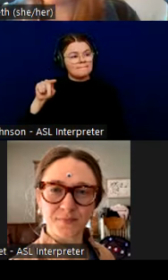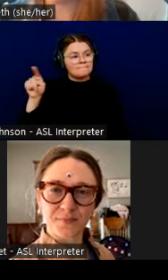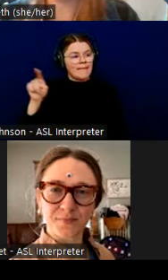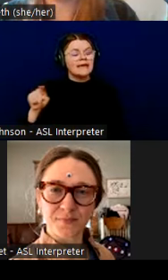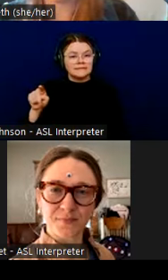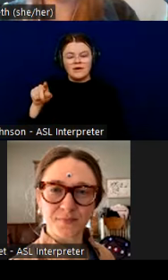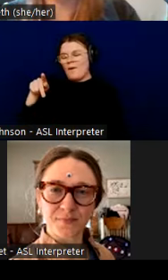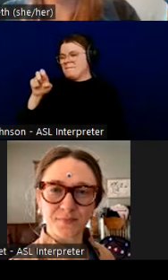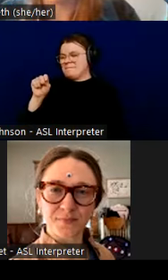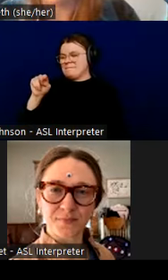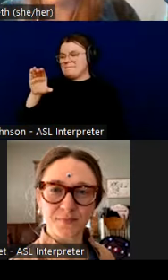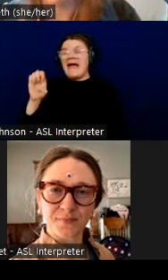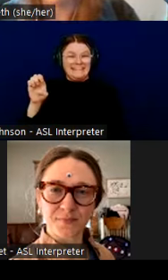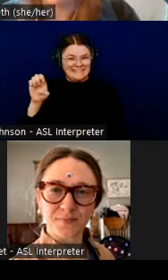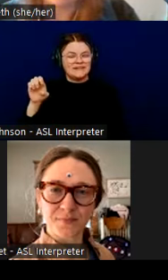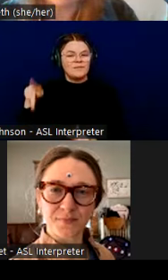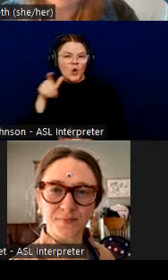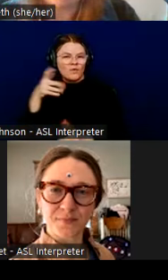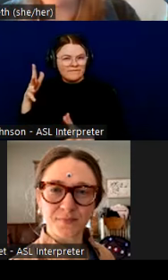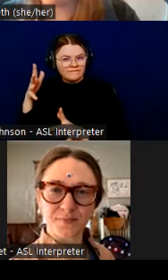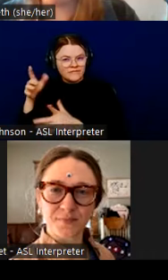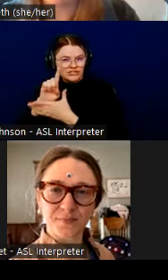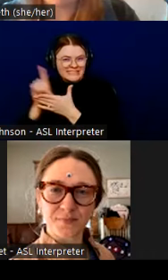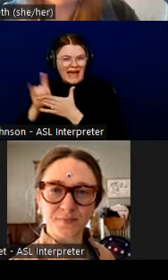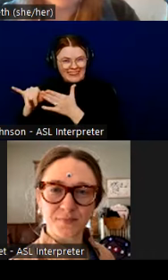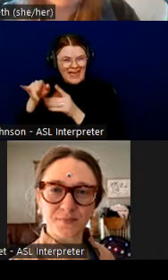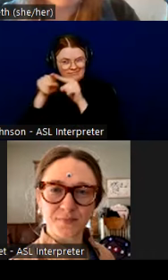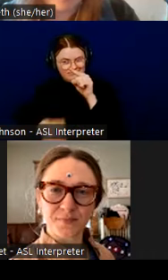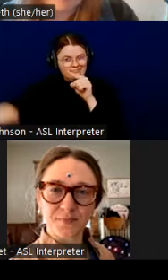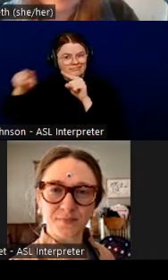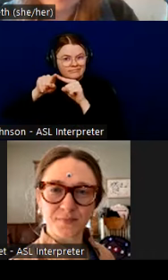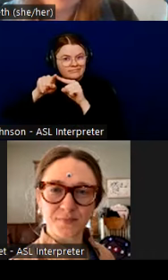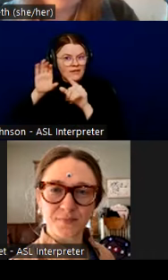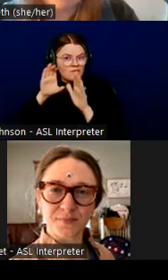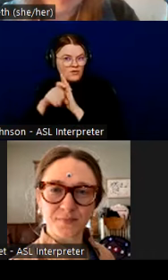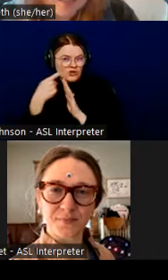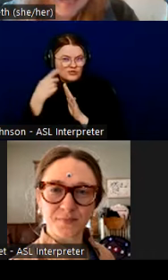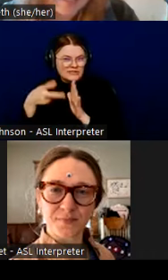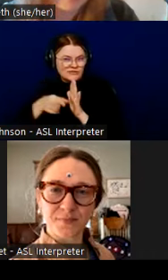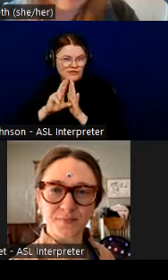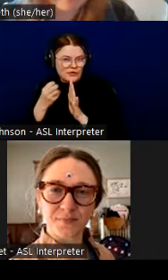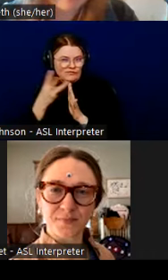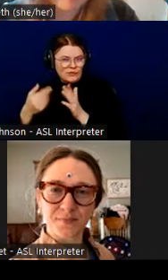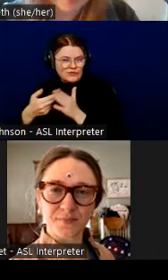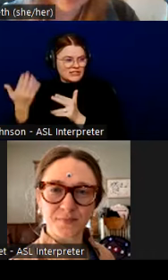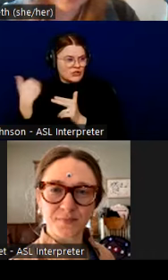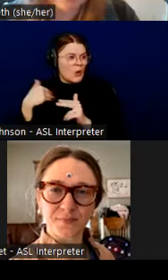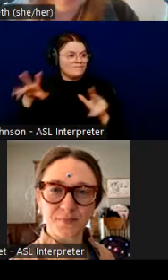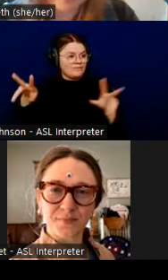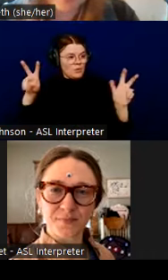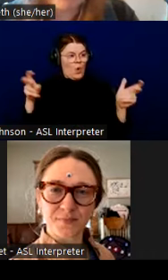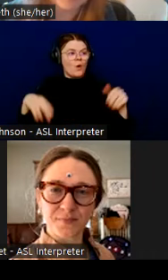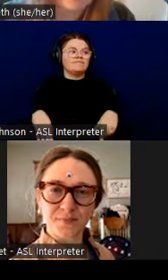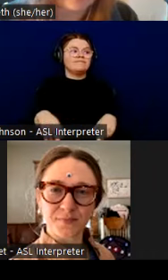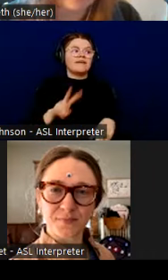couple slides ago, said it best when she said, victim survivors often retaliate and resist domination